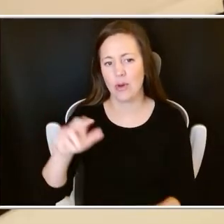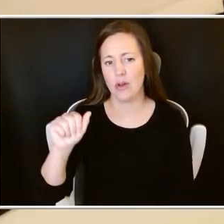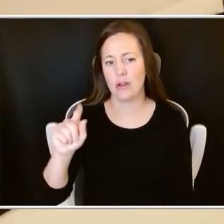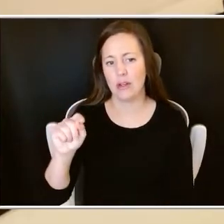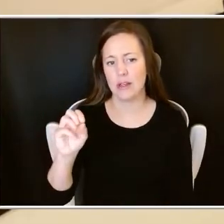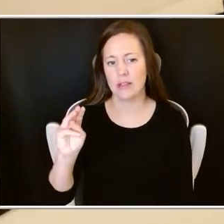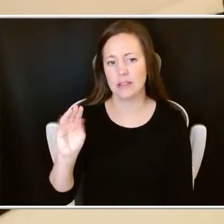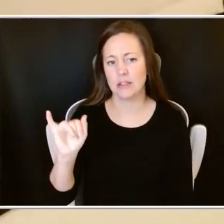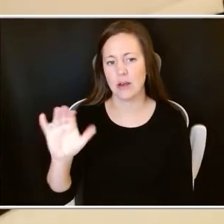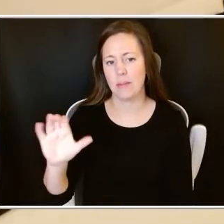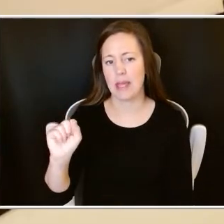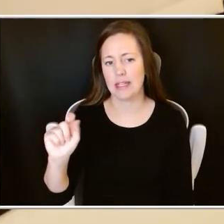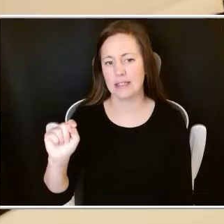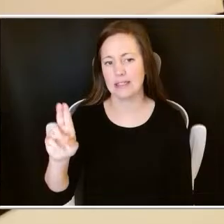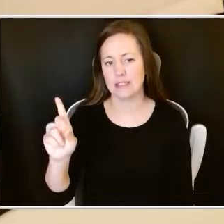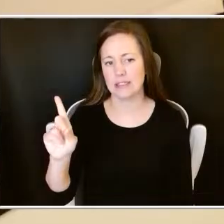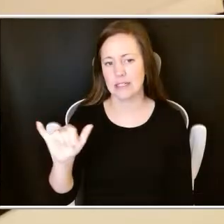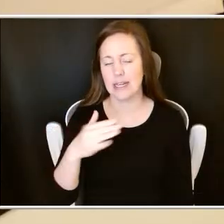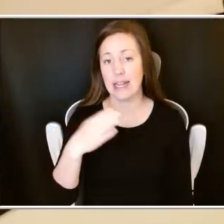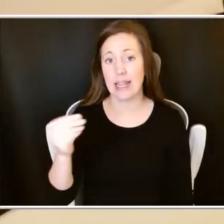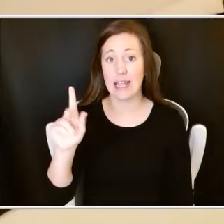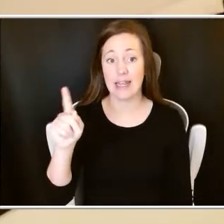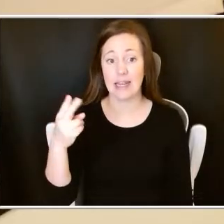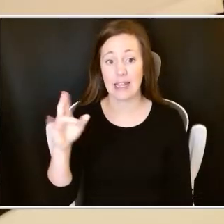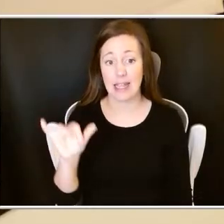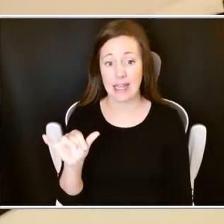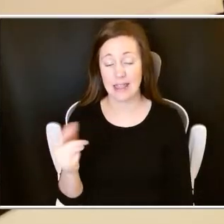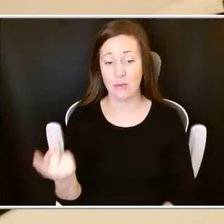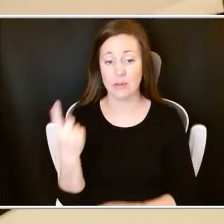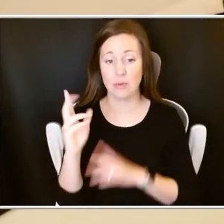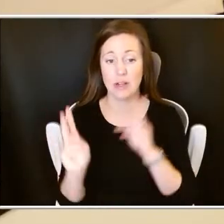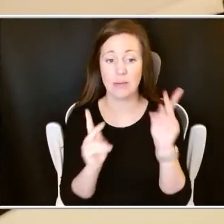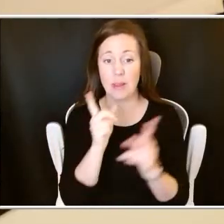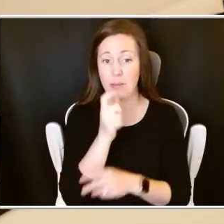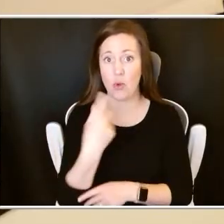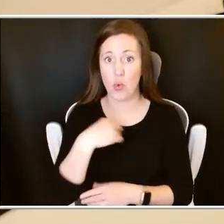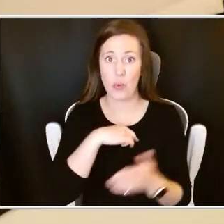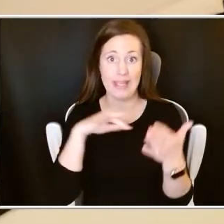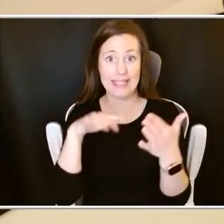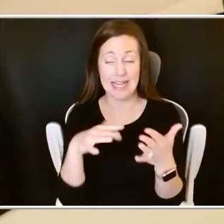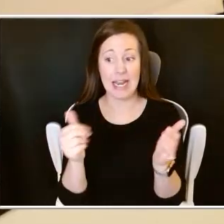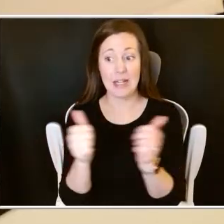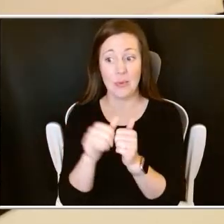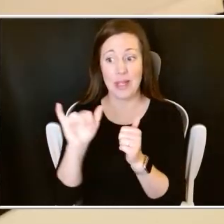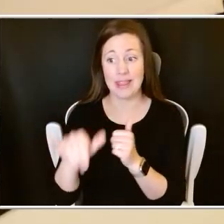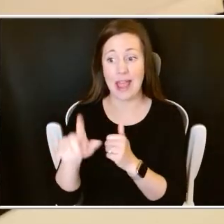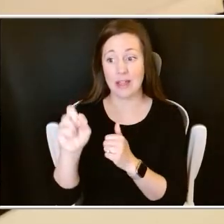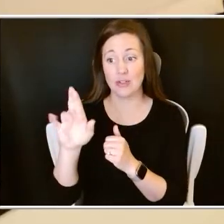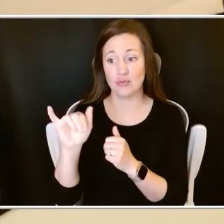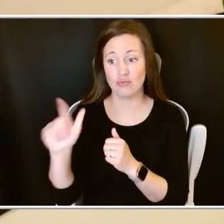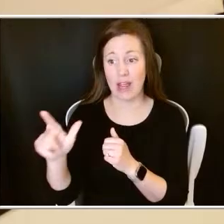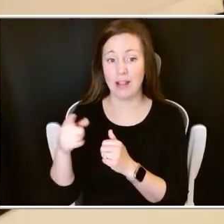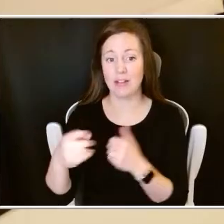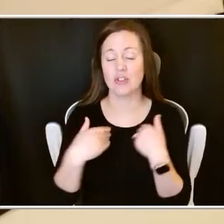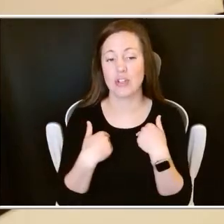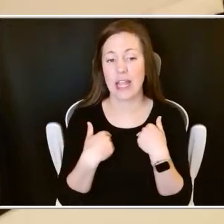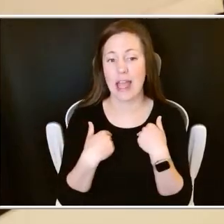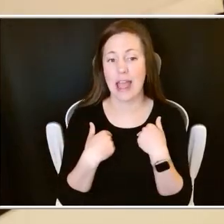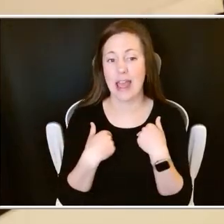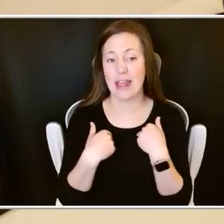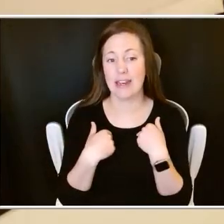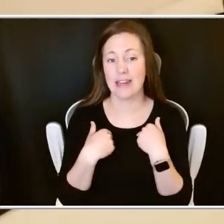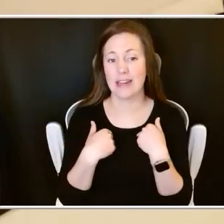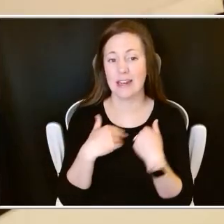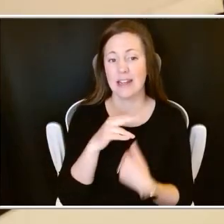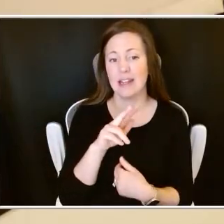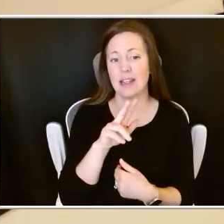Study. And Kathy was one of the folks that we studied on this trial. She had 3 out of 31, I